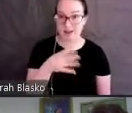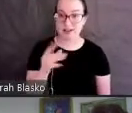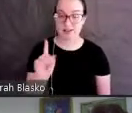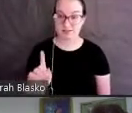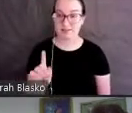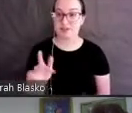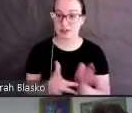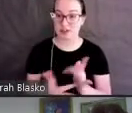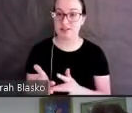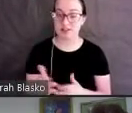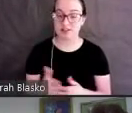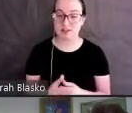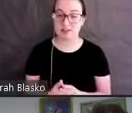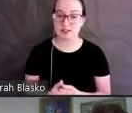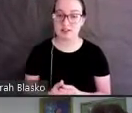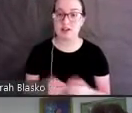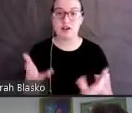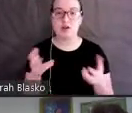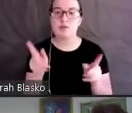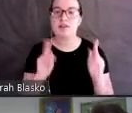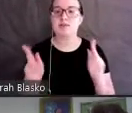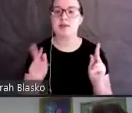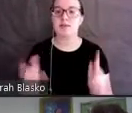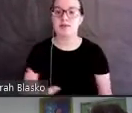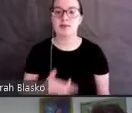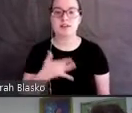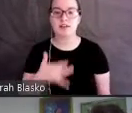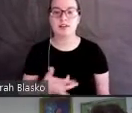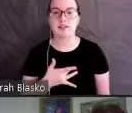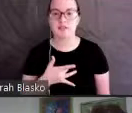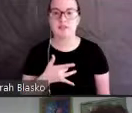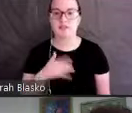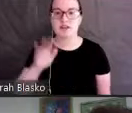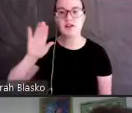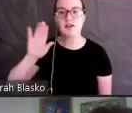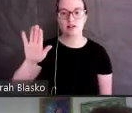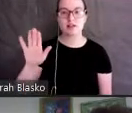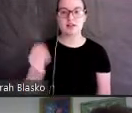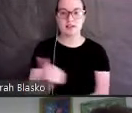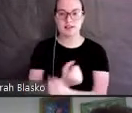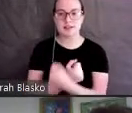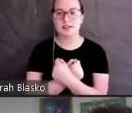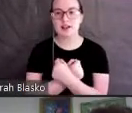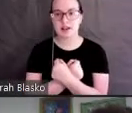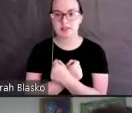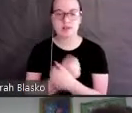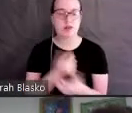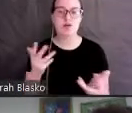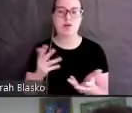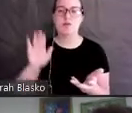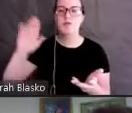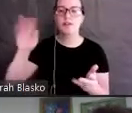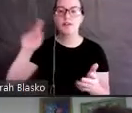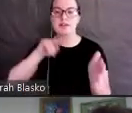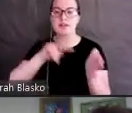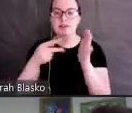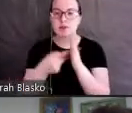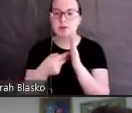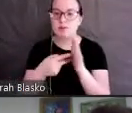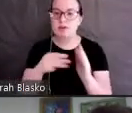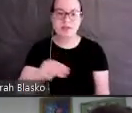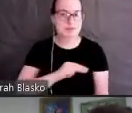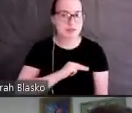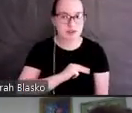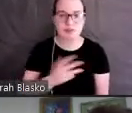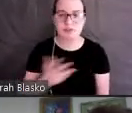feel his love. And, you know, what was the mission that Jesus came for? You know, what was that mission that he came